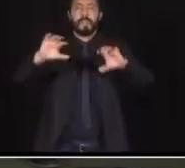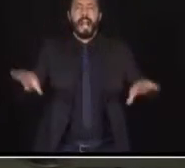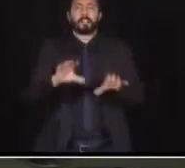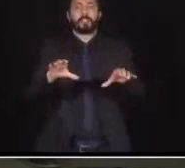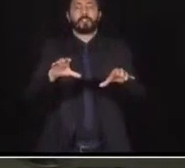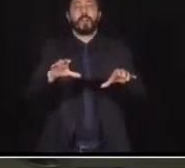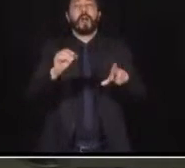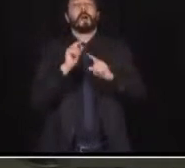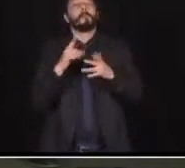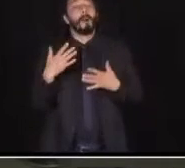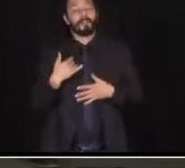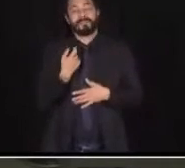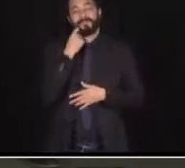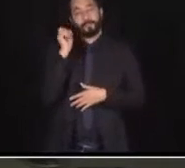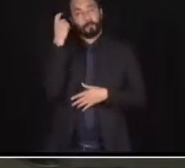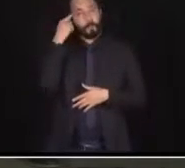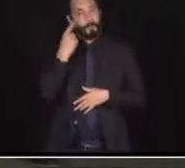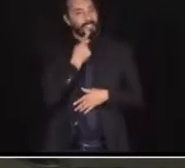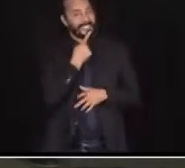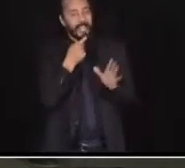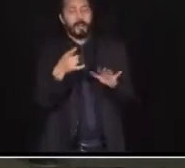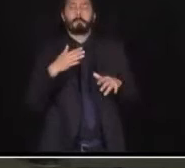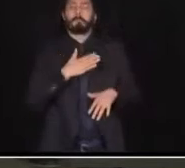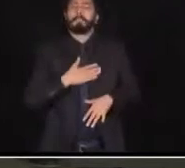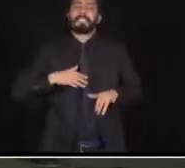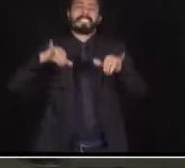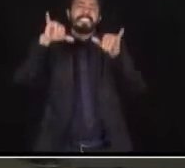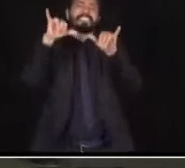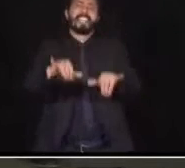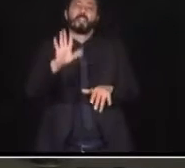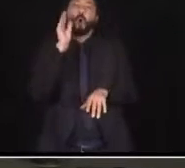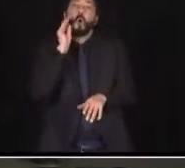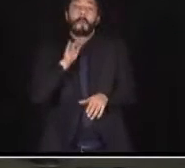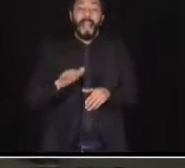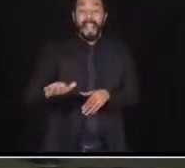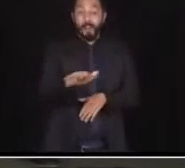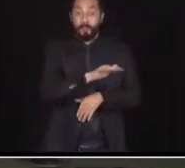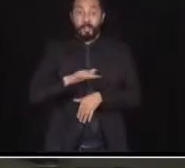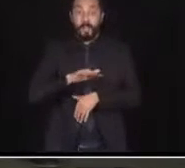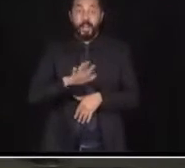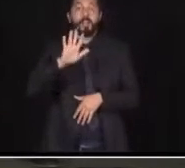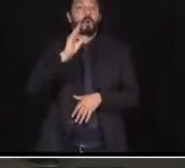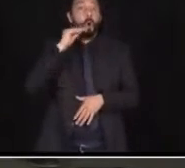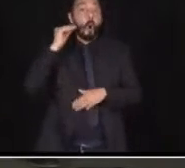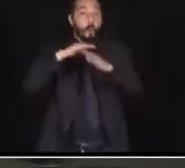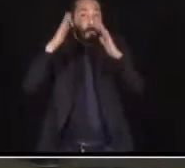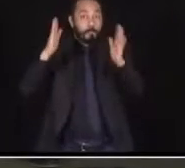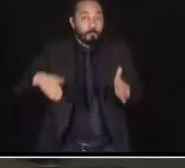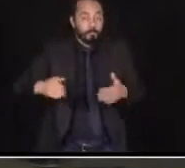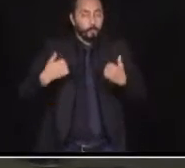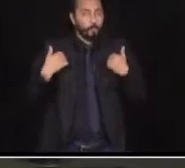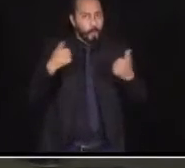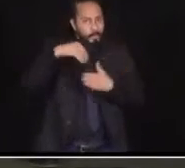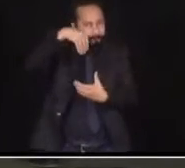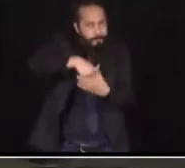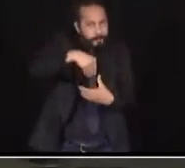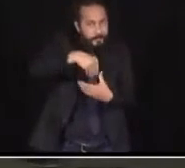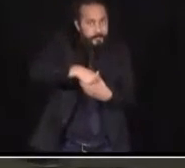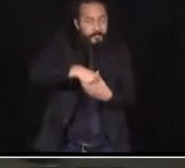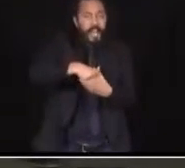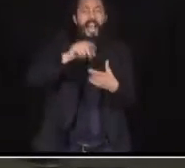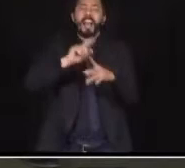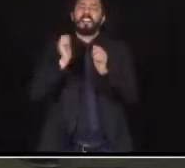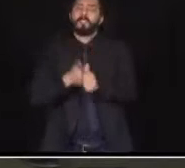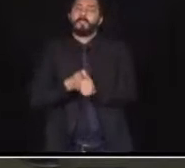stay within your own region. Please work out at home. Please obey the rules and regulations affecting your home